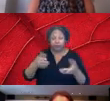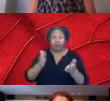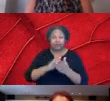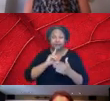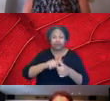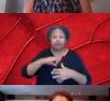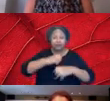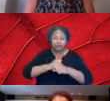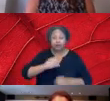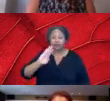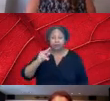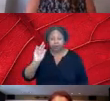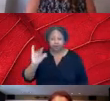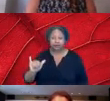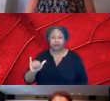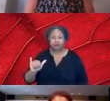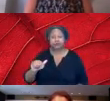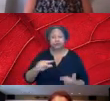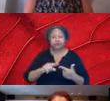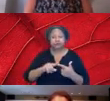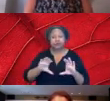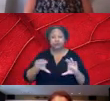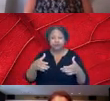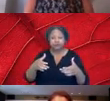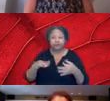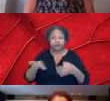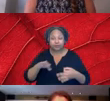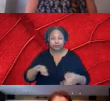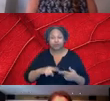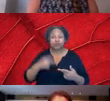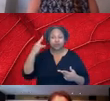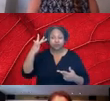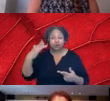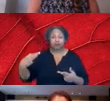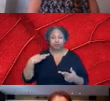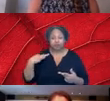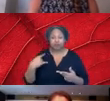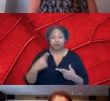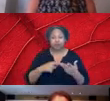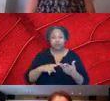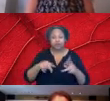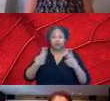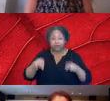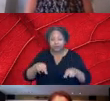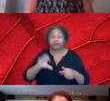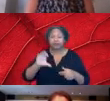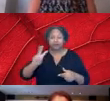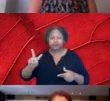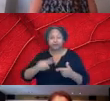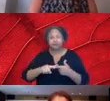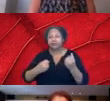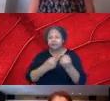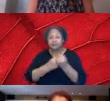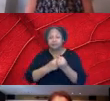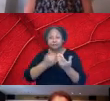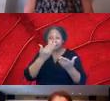or, a collective company description, a nomination rationale, a resume, CV, and accompanying support material in the